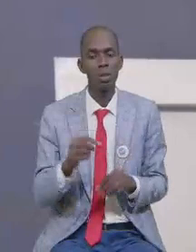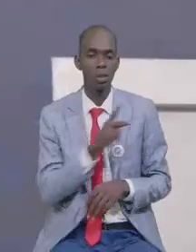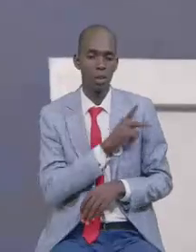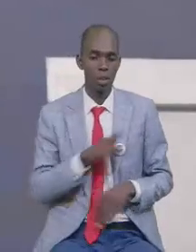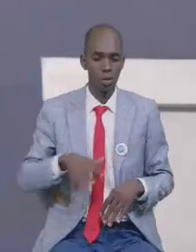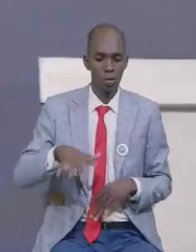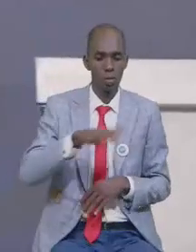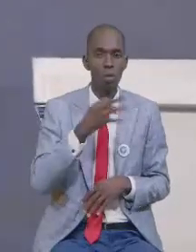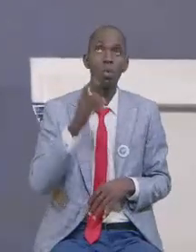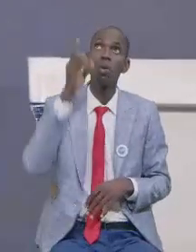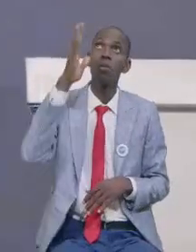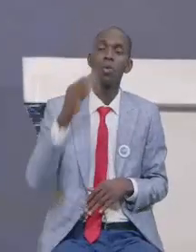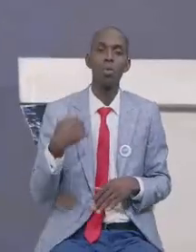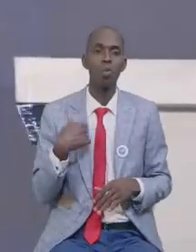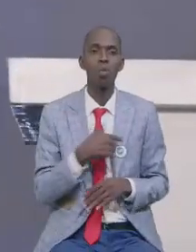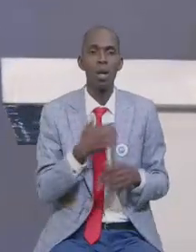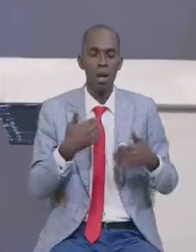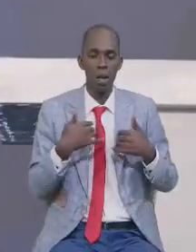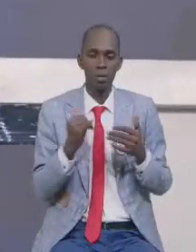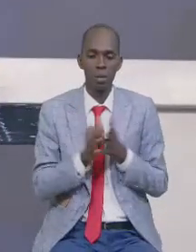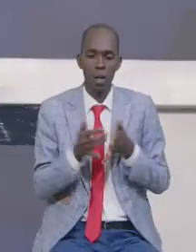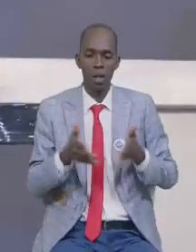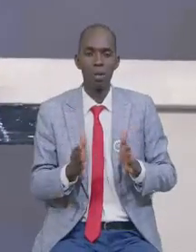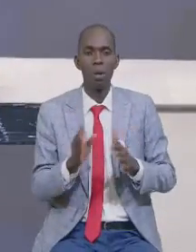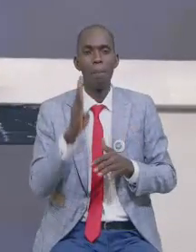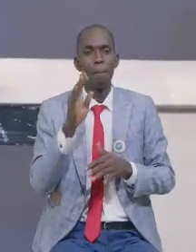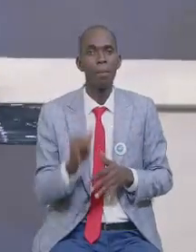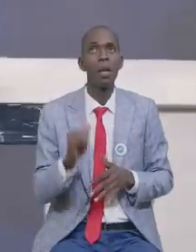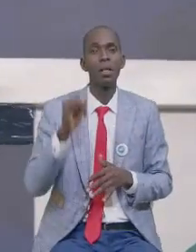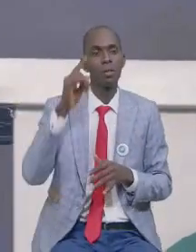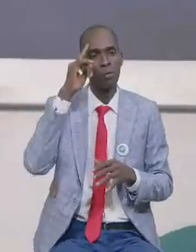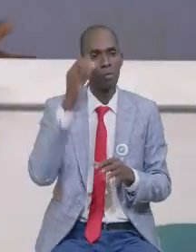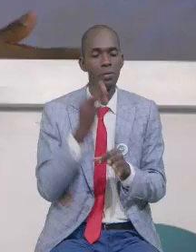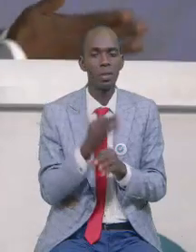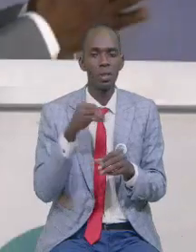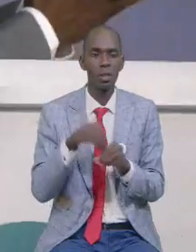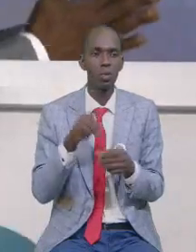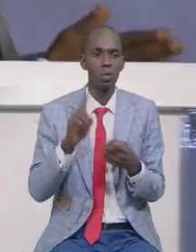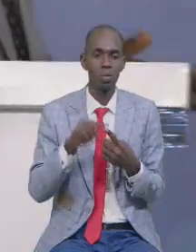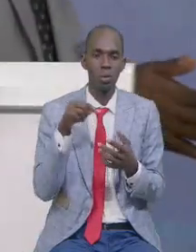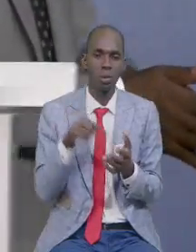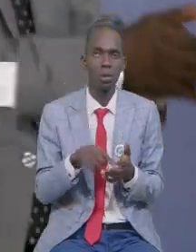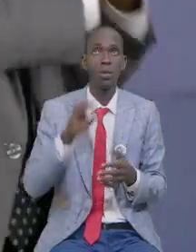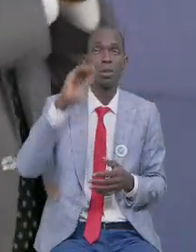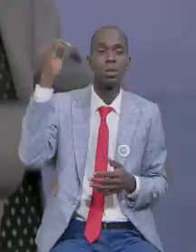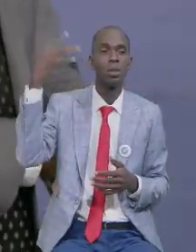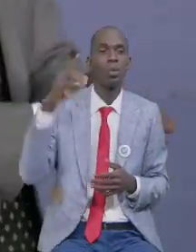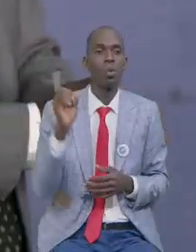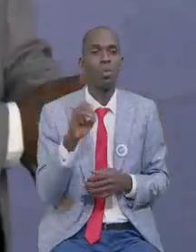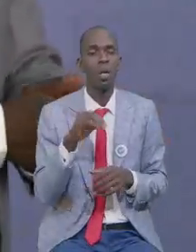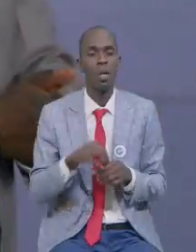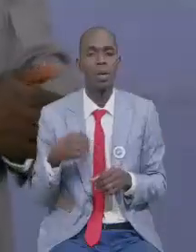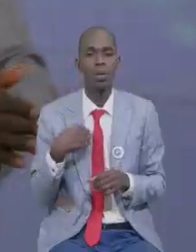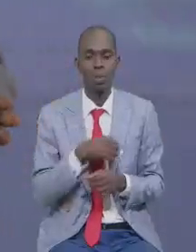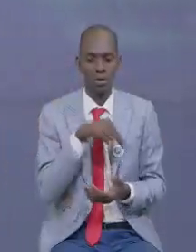have access by faith into this grace wherein we